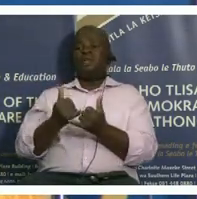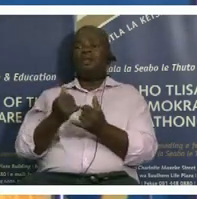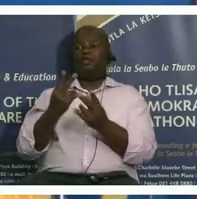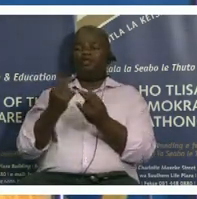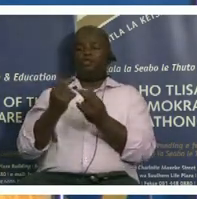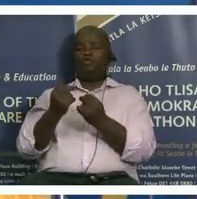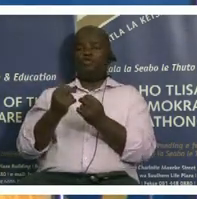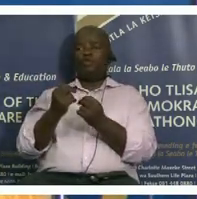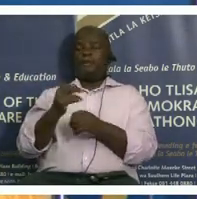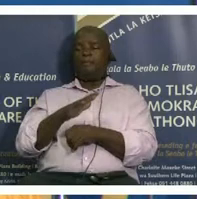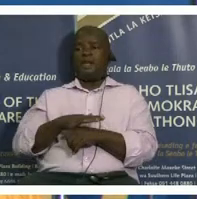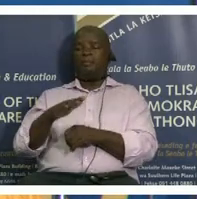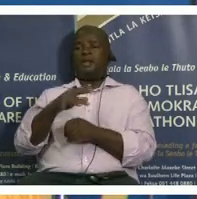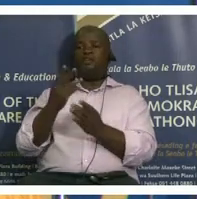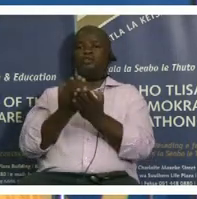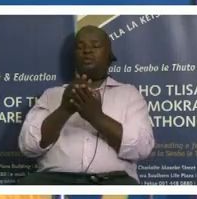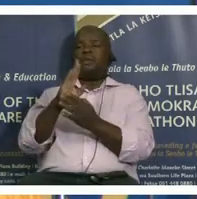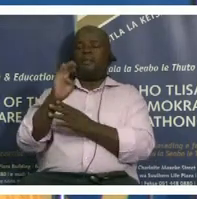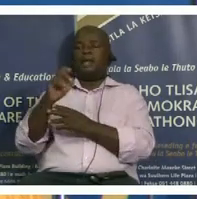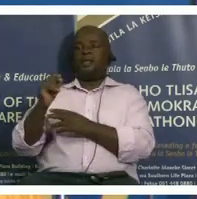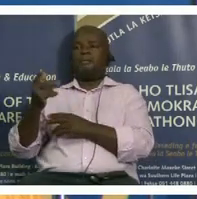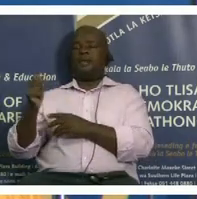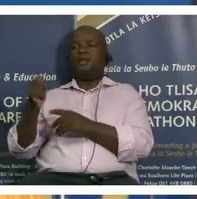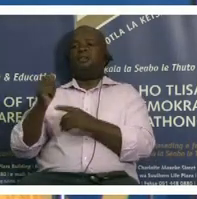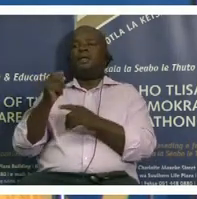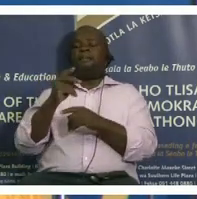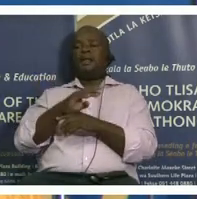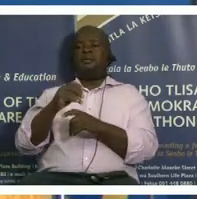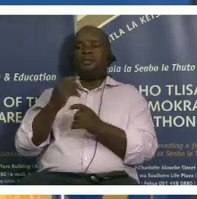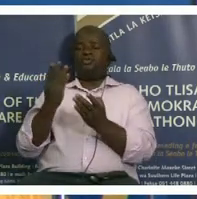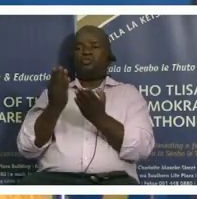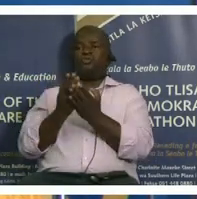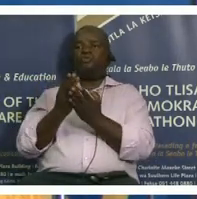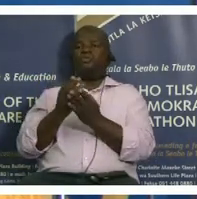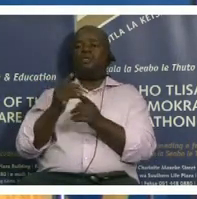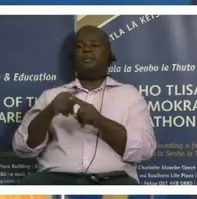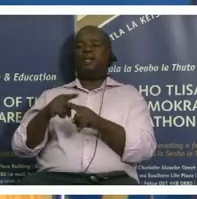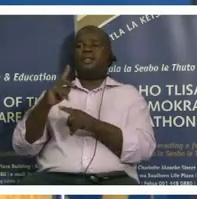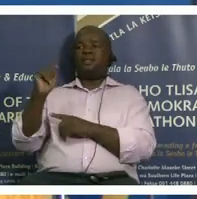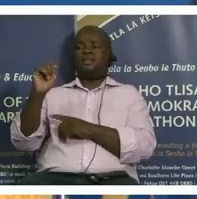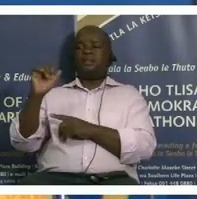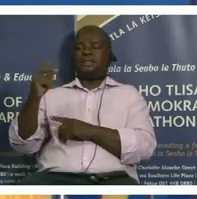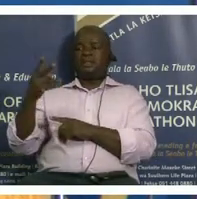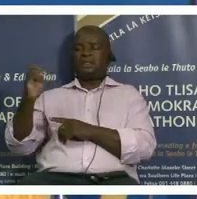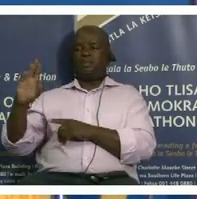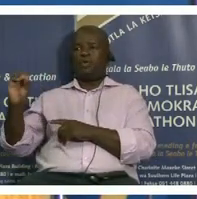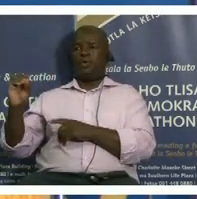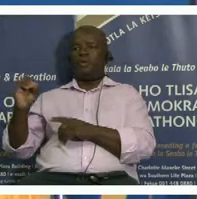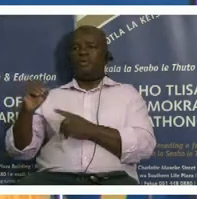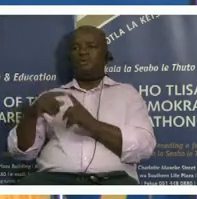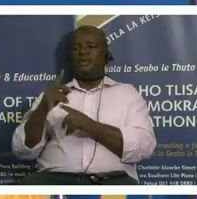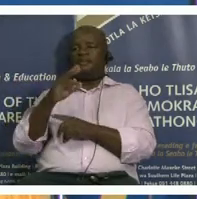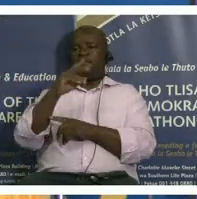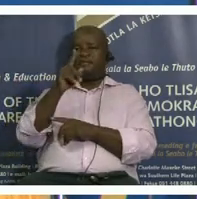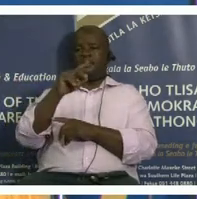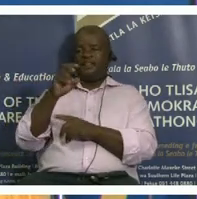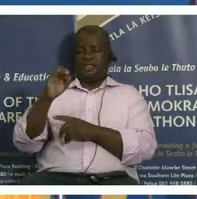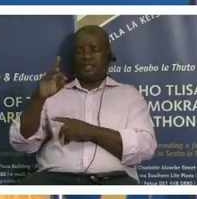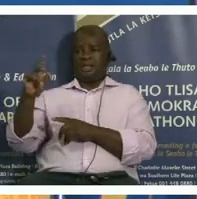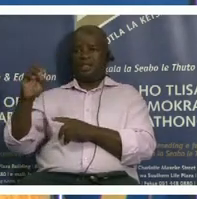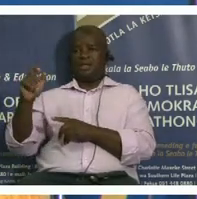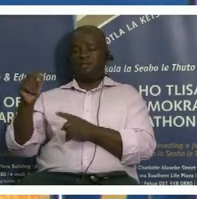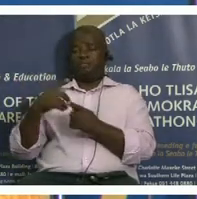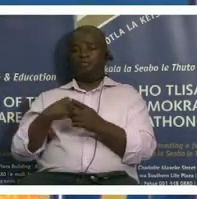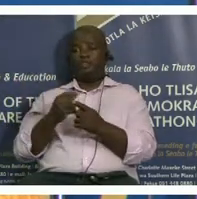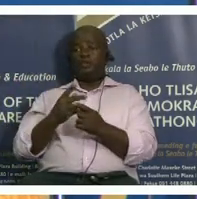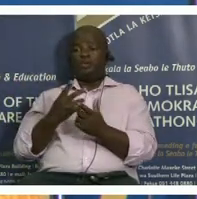primary schools, Bergman Primary School in Motheo and Tsibo Ulwazi Secondary School in Fezile Dabi, will